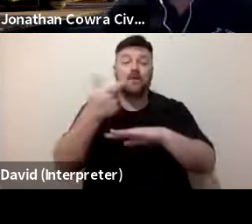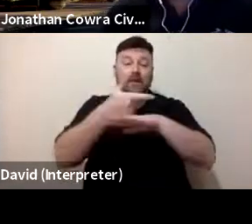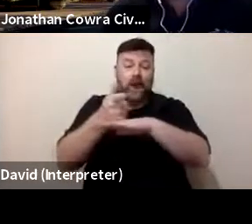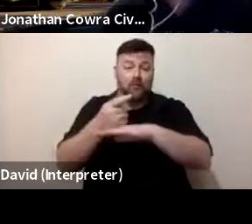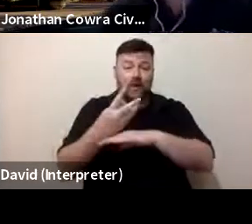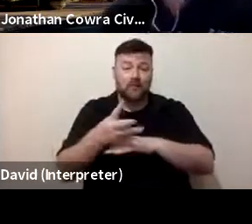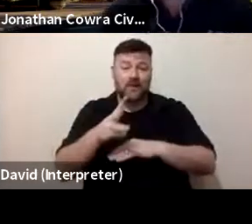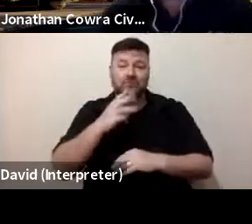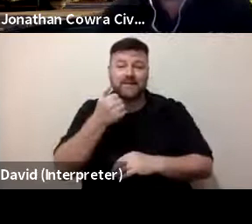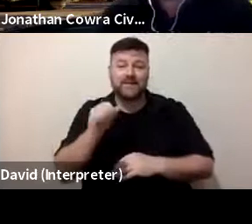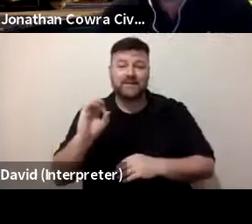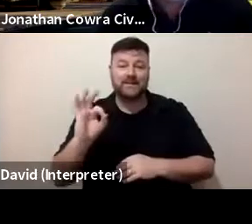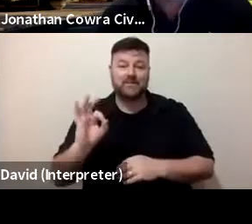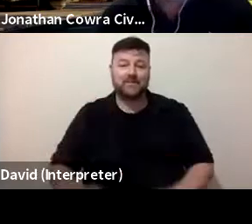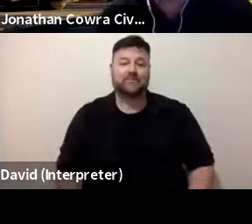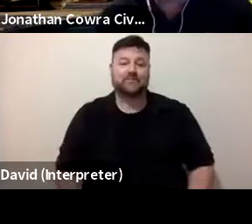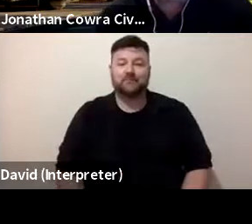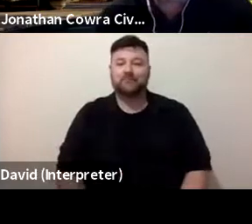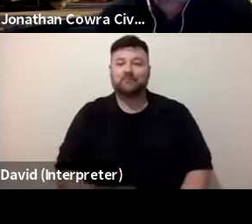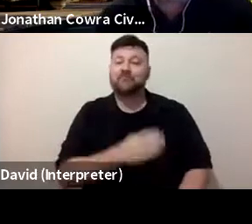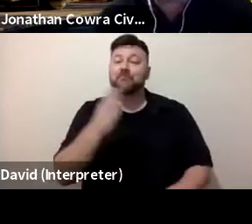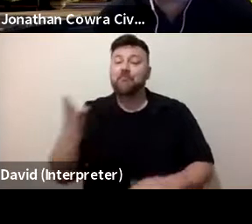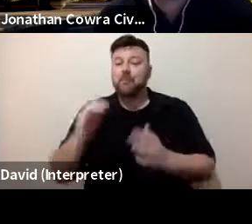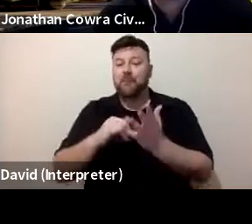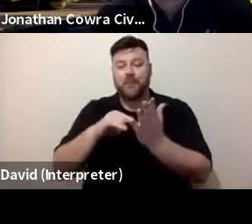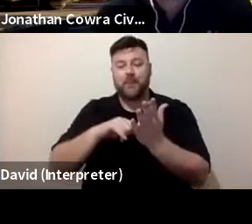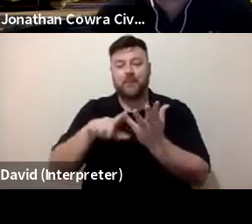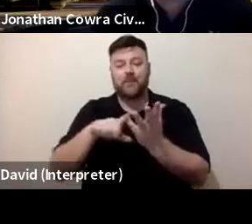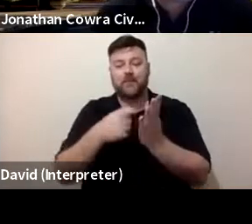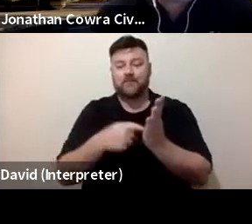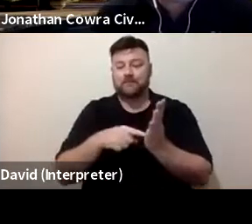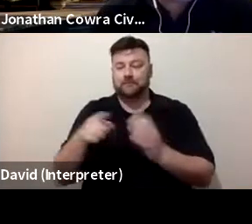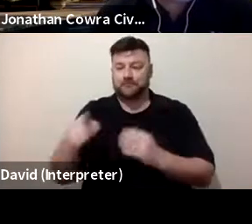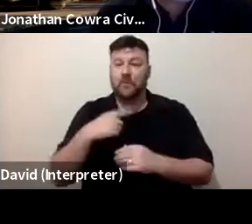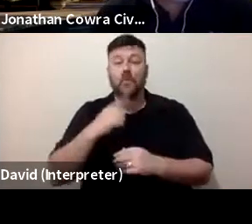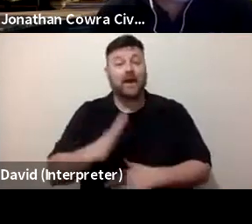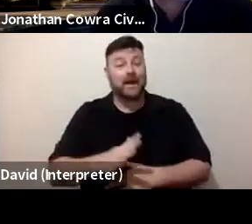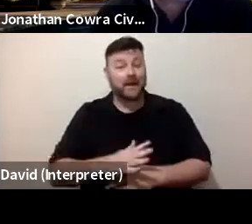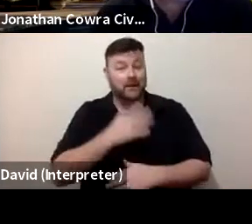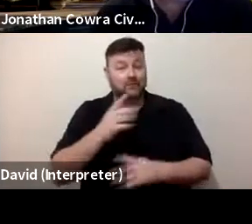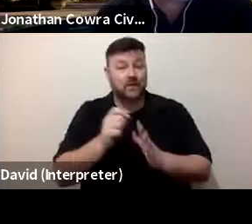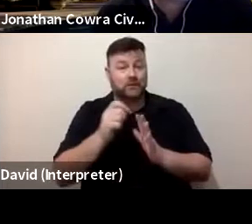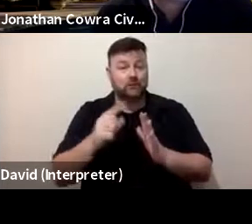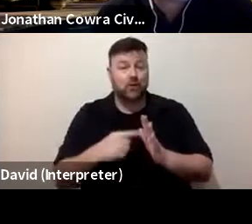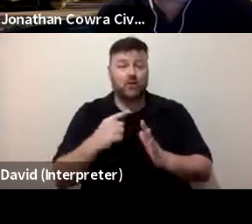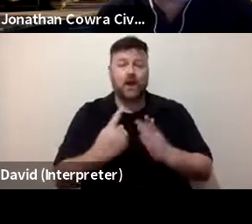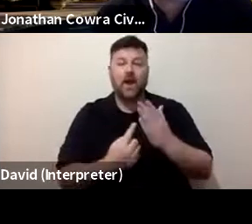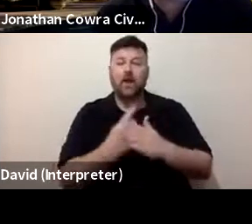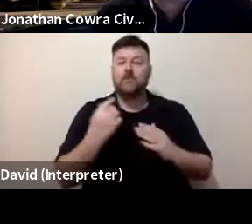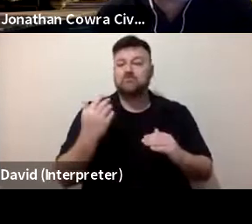Cool. Jonathan, I think one of the interesting projects that happened a couple of weeks ago that I hope that we